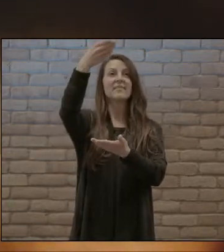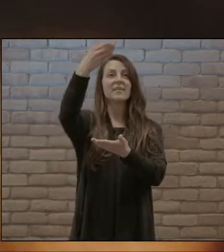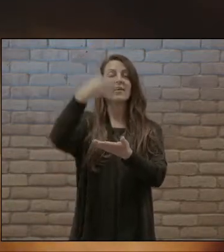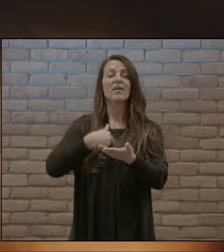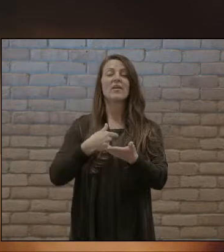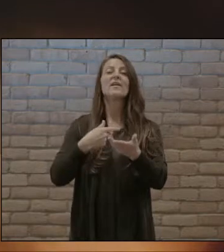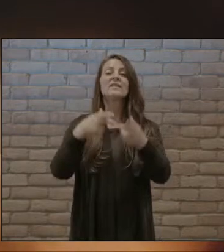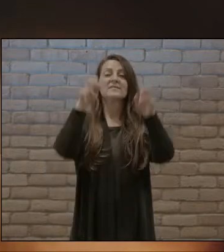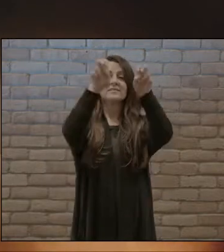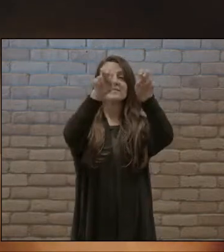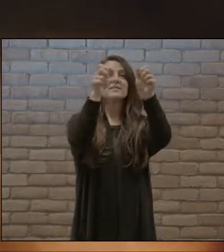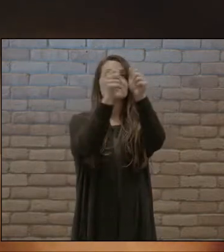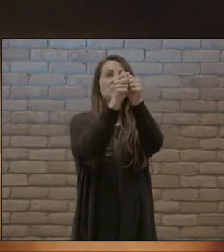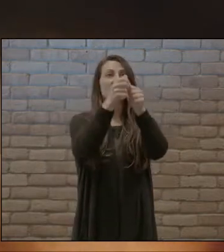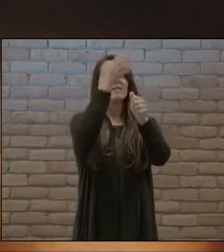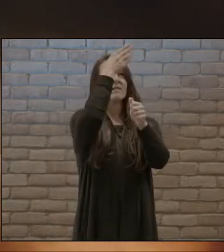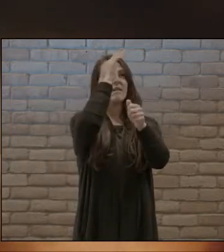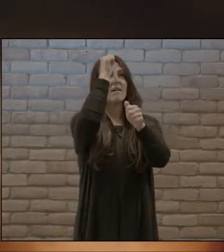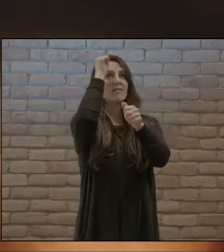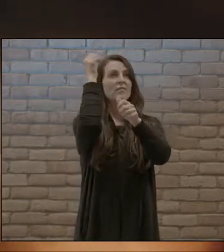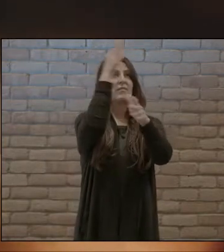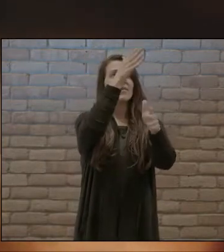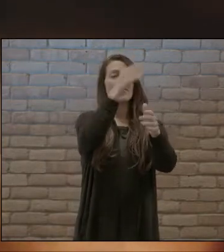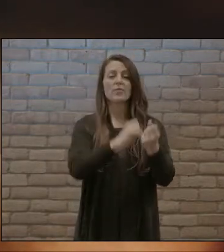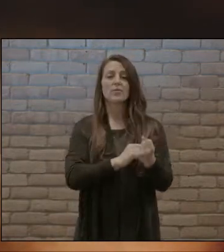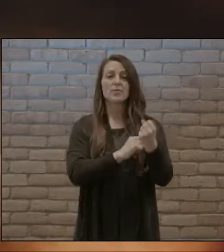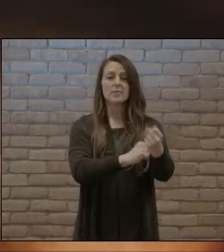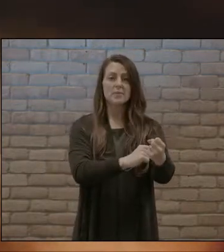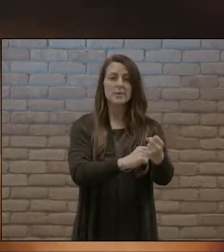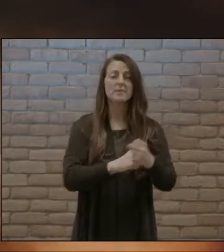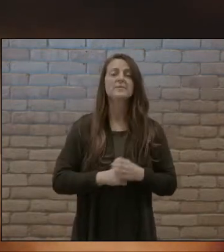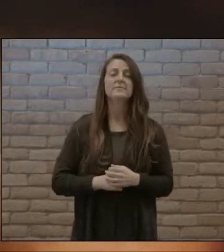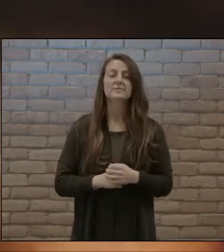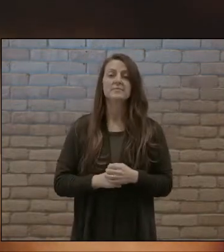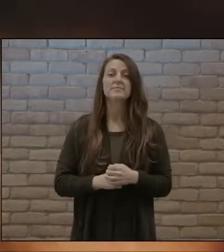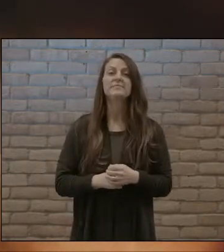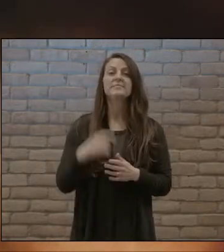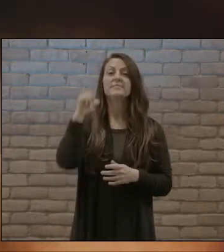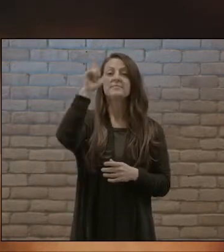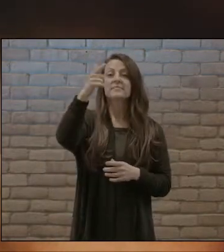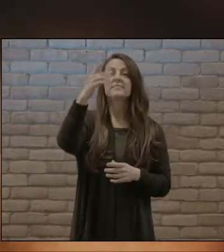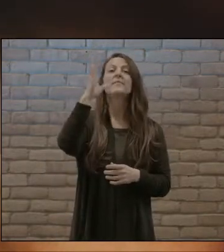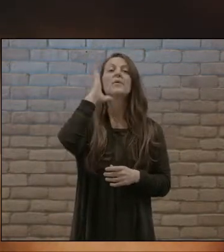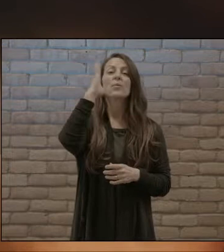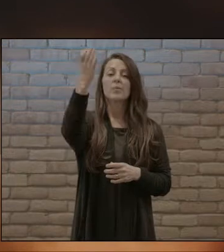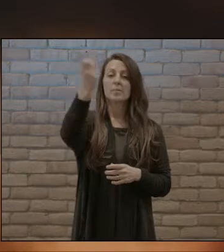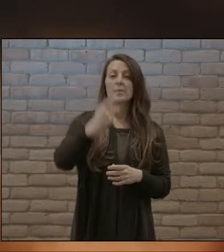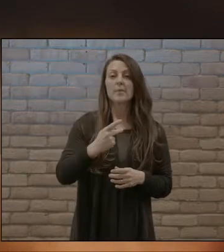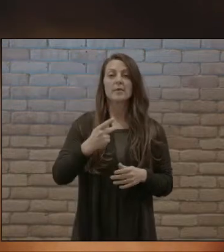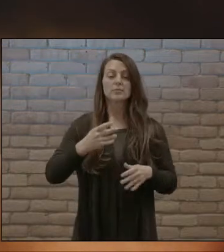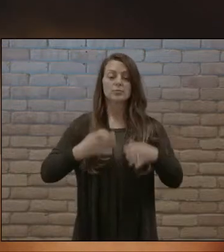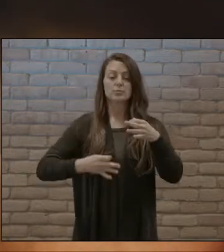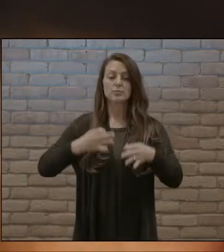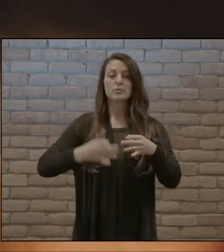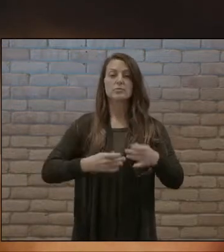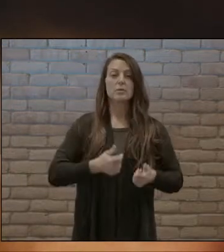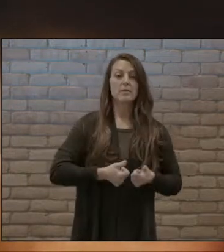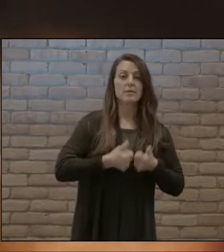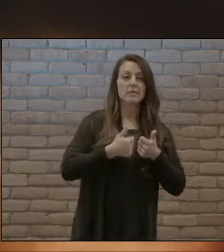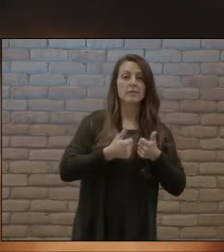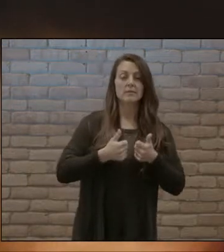right hand of God the Father Almighty. From thence he will come to judge the living and the